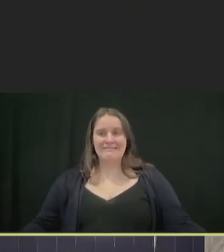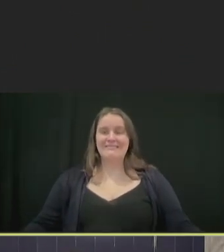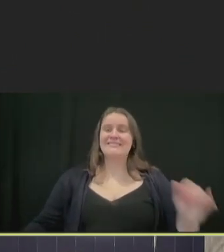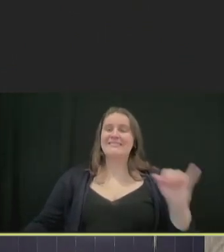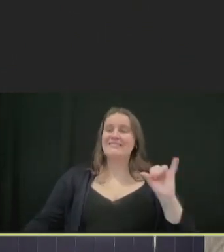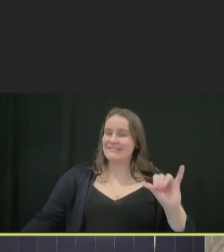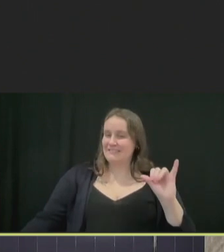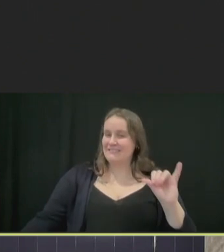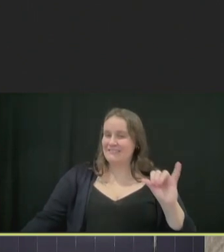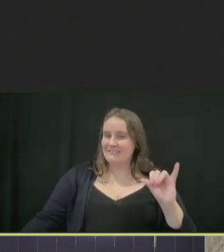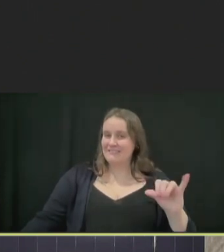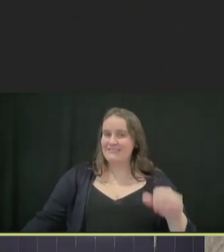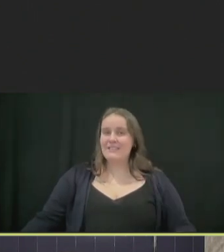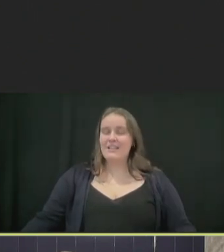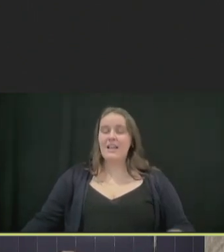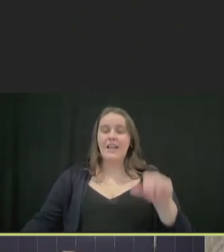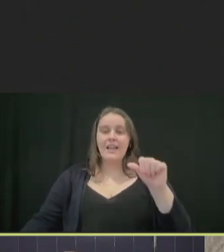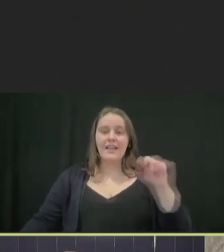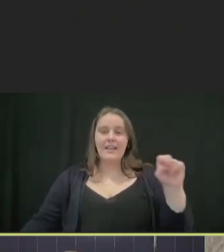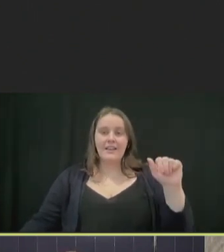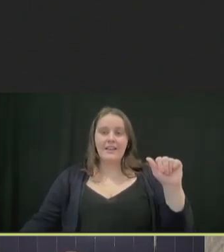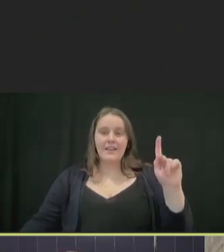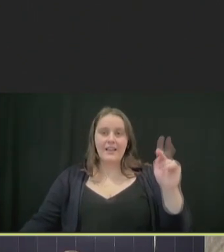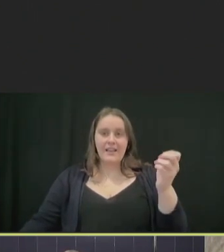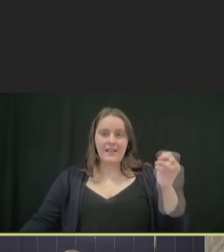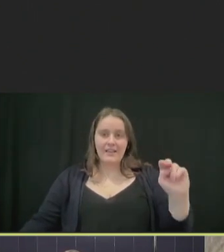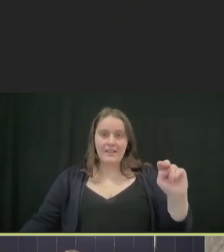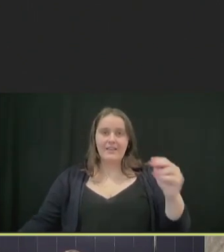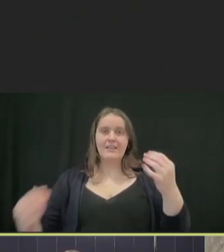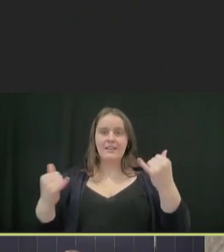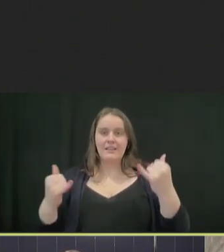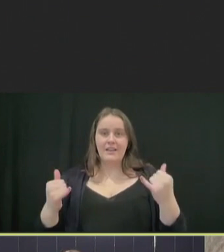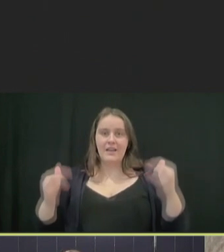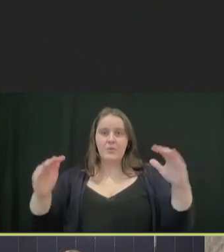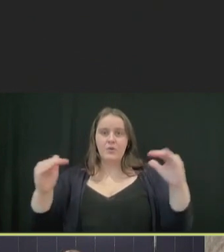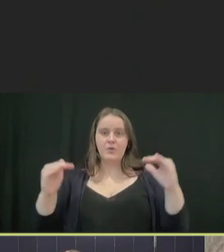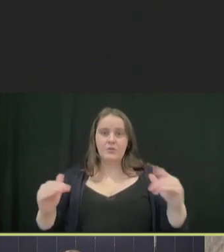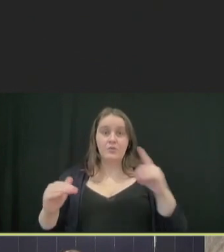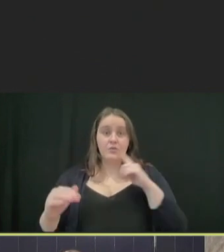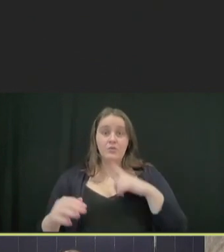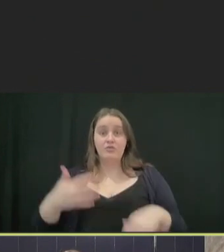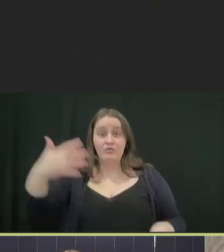Okay, so I'm going to move us on here to goal 5.